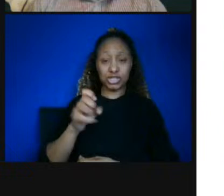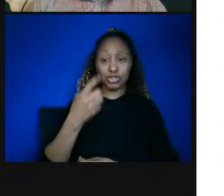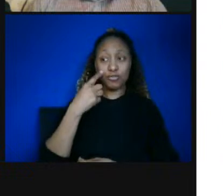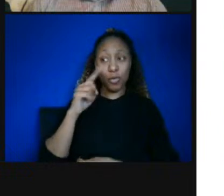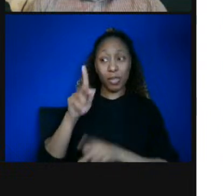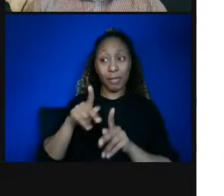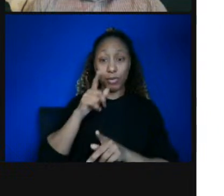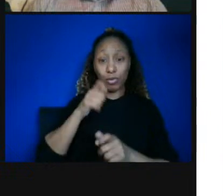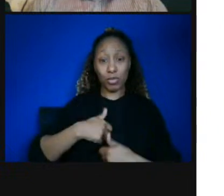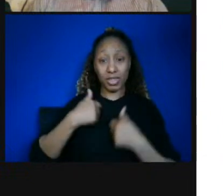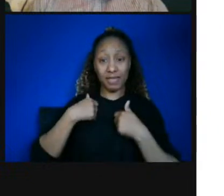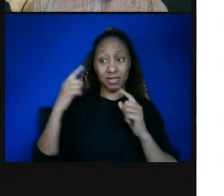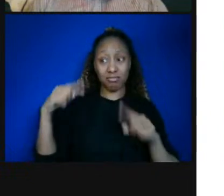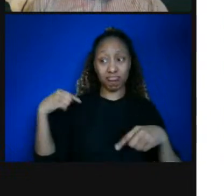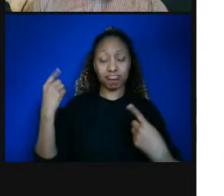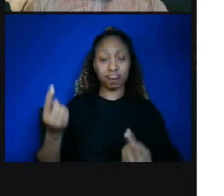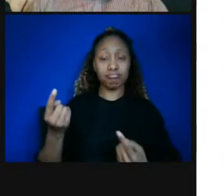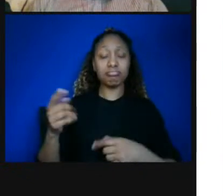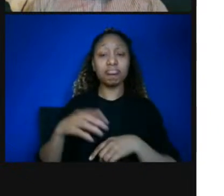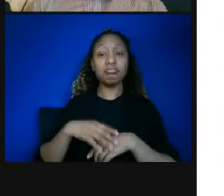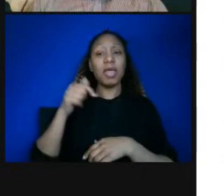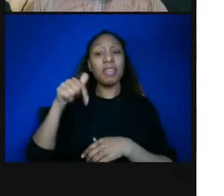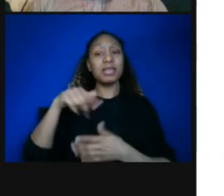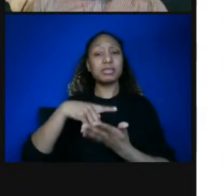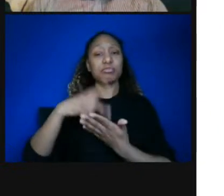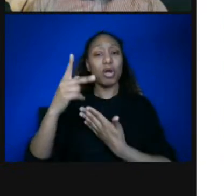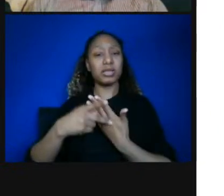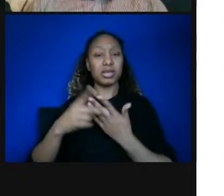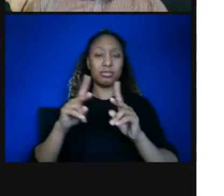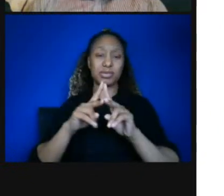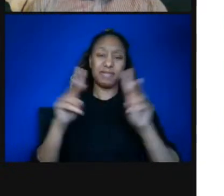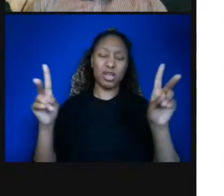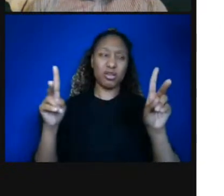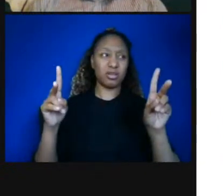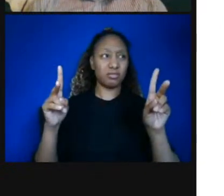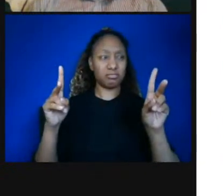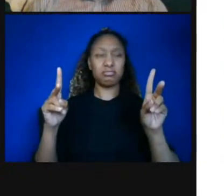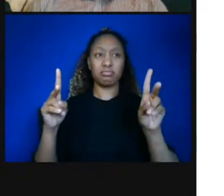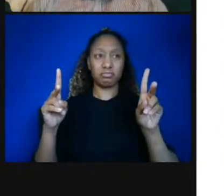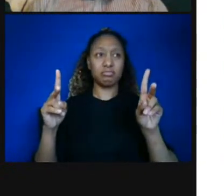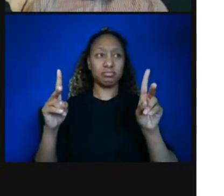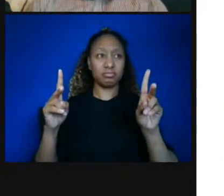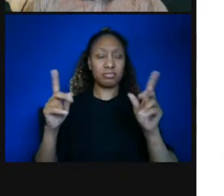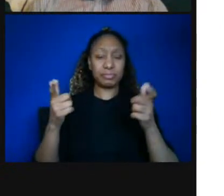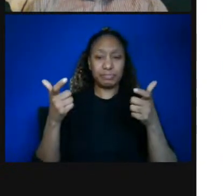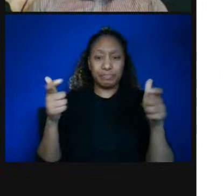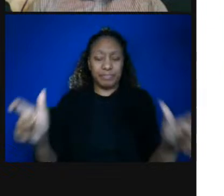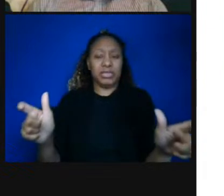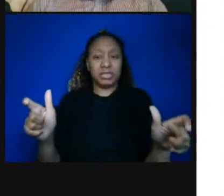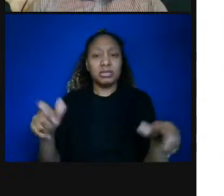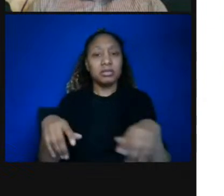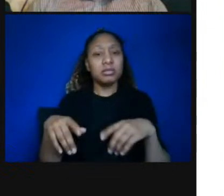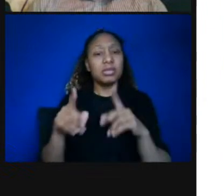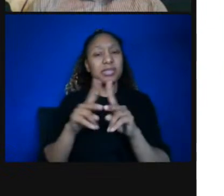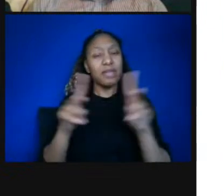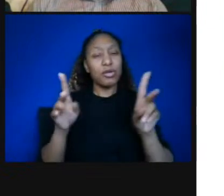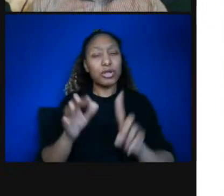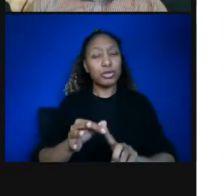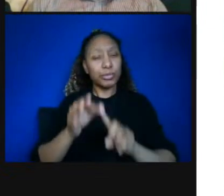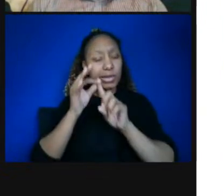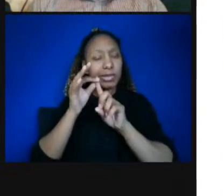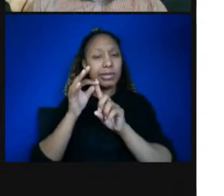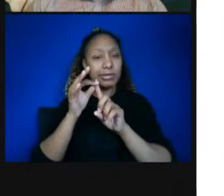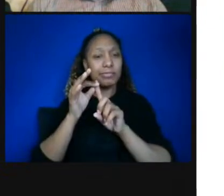there. This project was a monumental move for the state of Maryland. This project is unique in its scope and backed